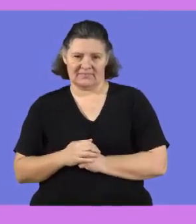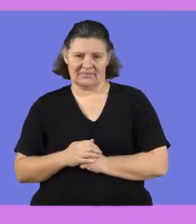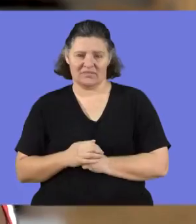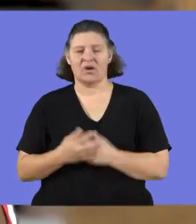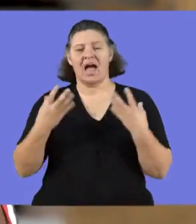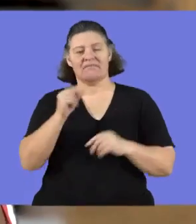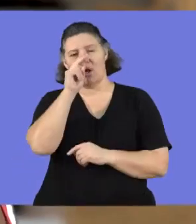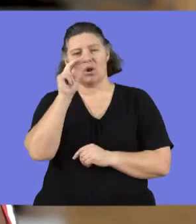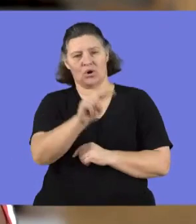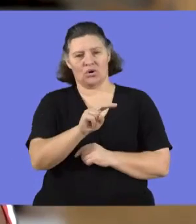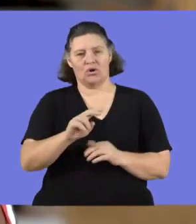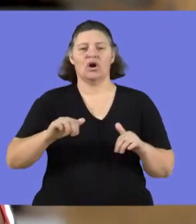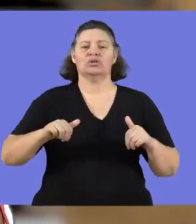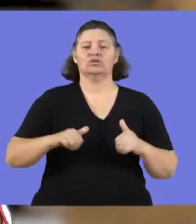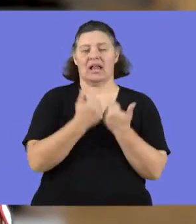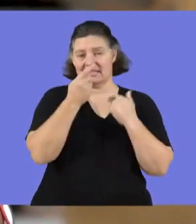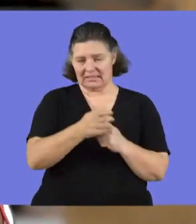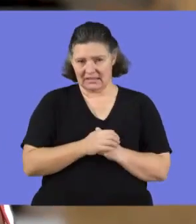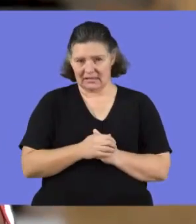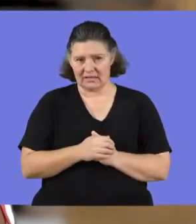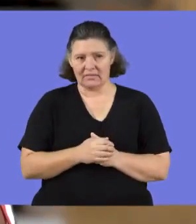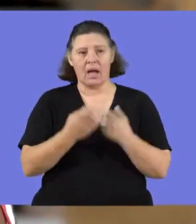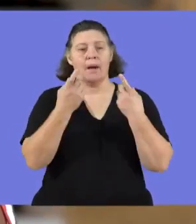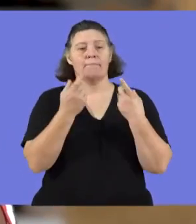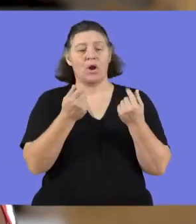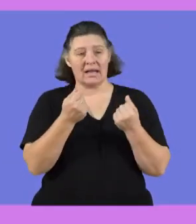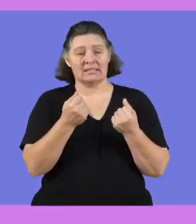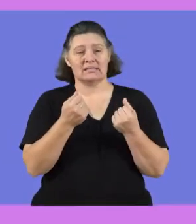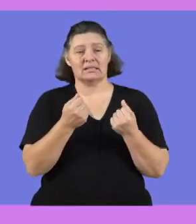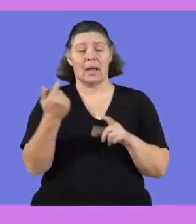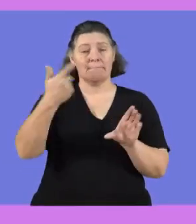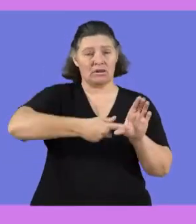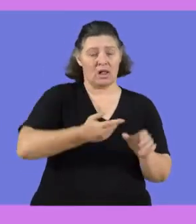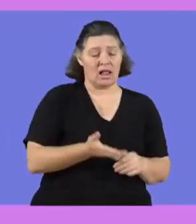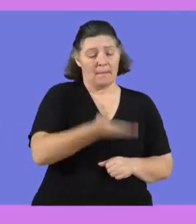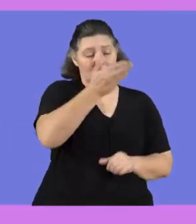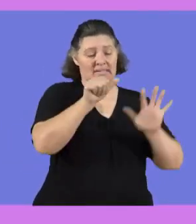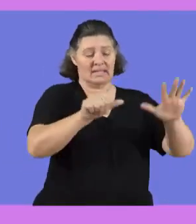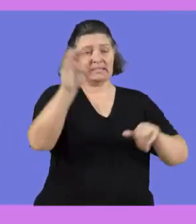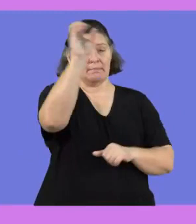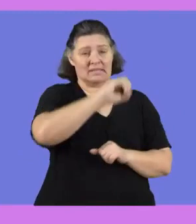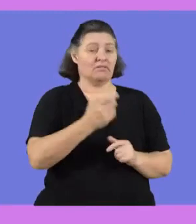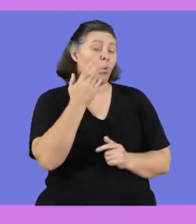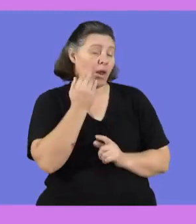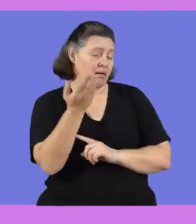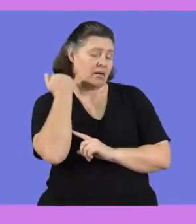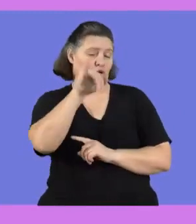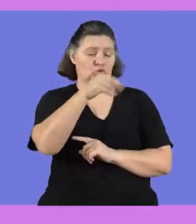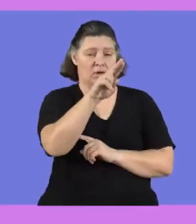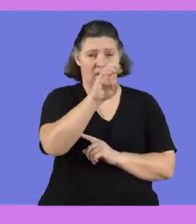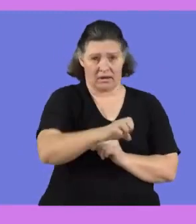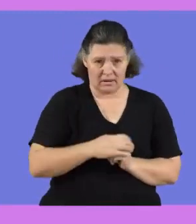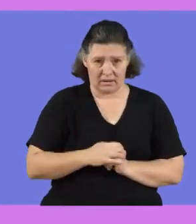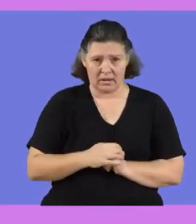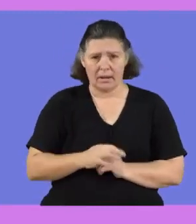value. Let us have a look at the challenge question. The price of petrol was increased by 6% in